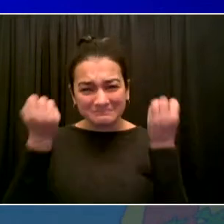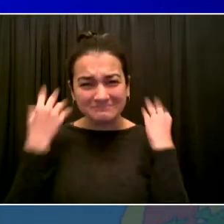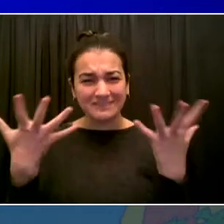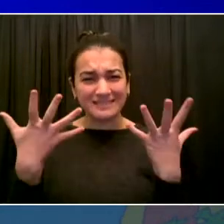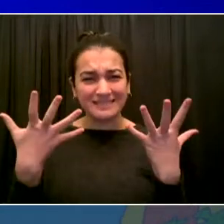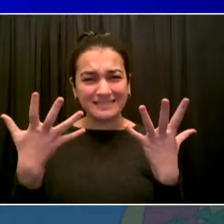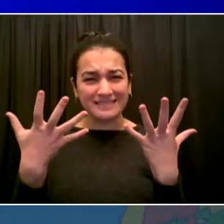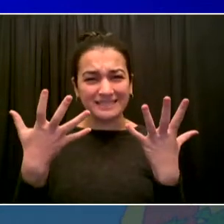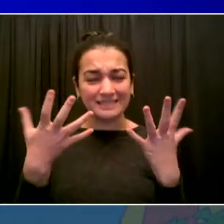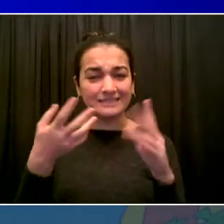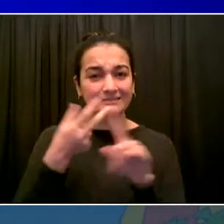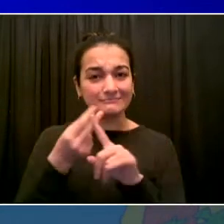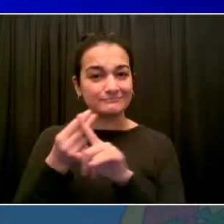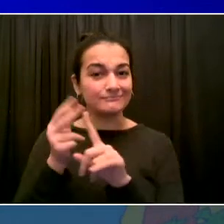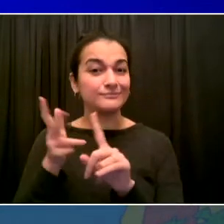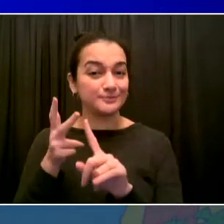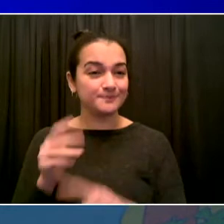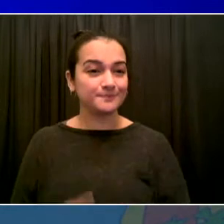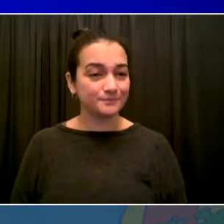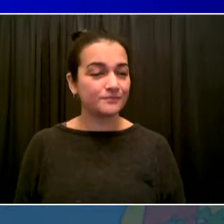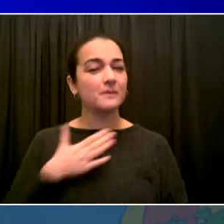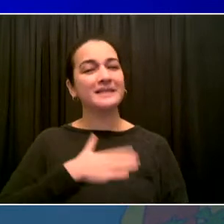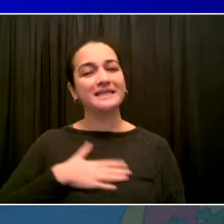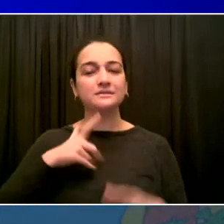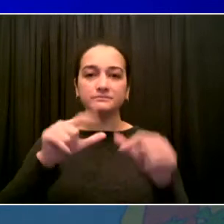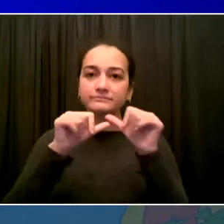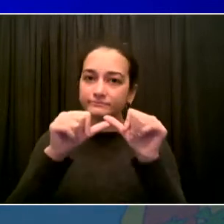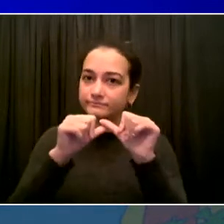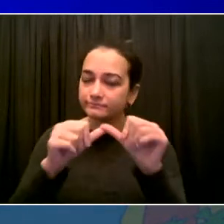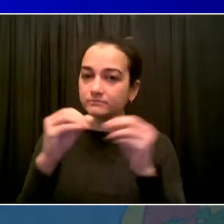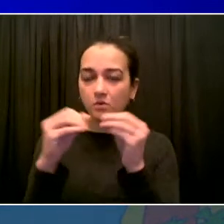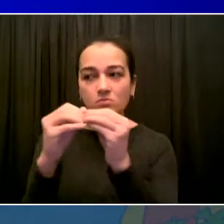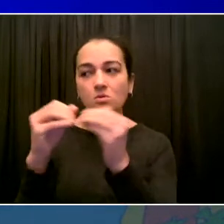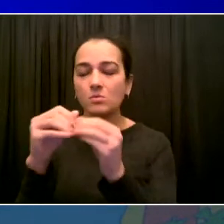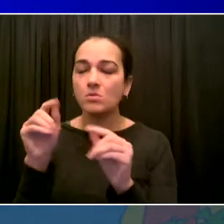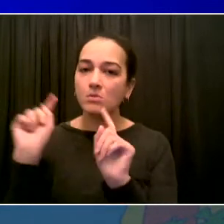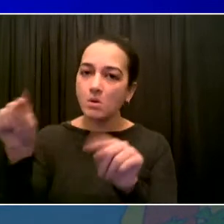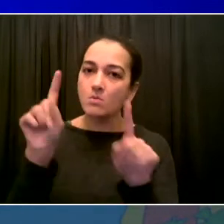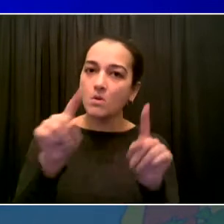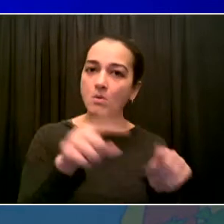keep your family safe. New Yorkers are hearing the message. As of today, almost